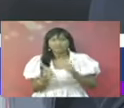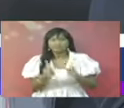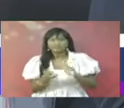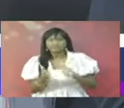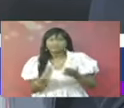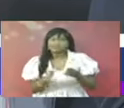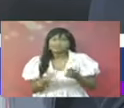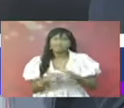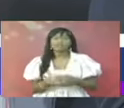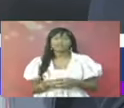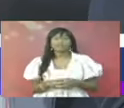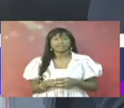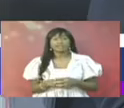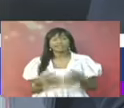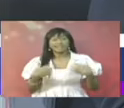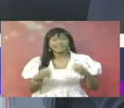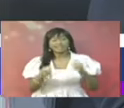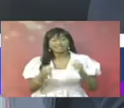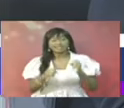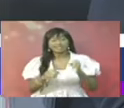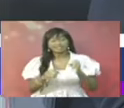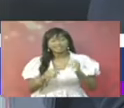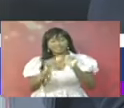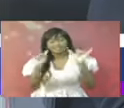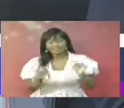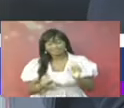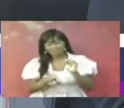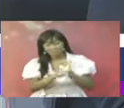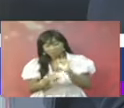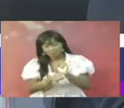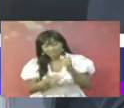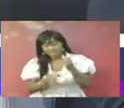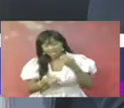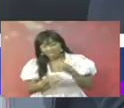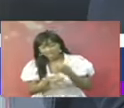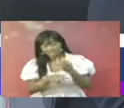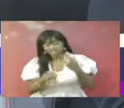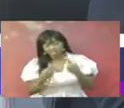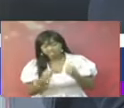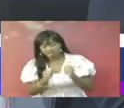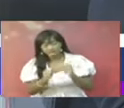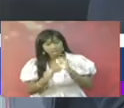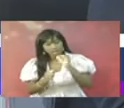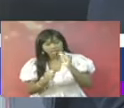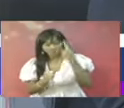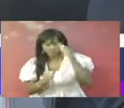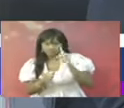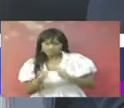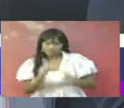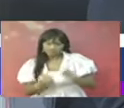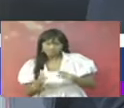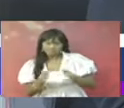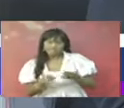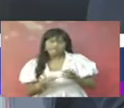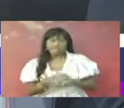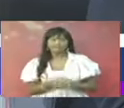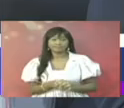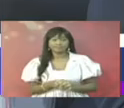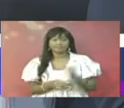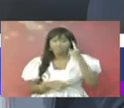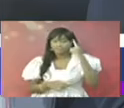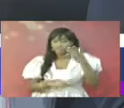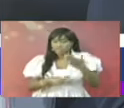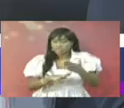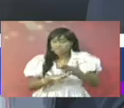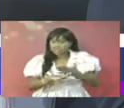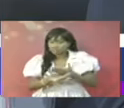one that the health system has worked hard to avoid but was unable to do so. And the improvements in case fatality